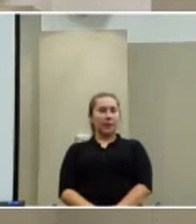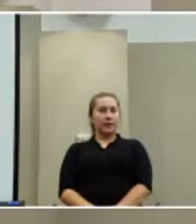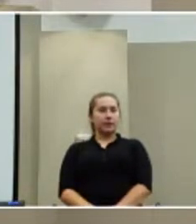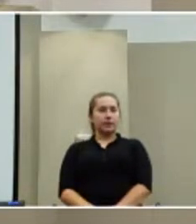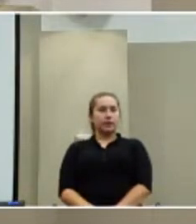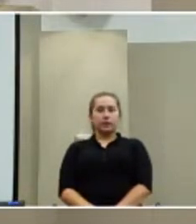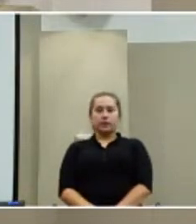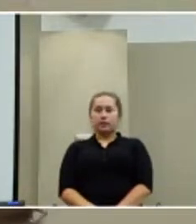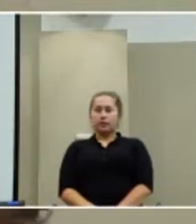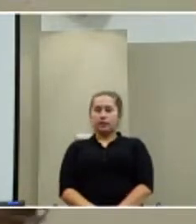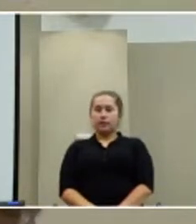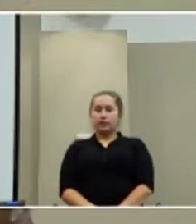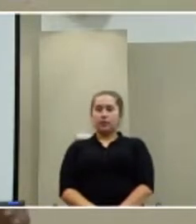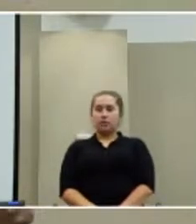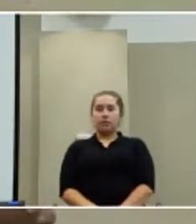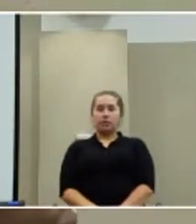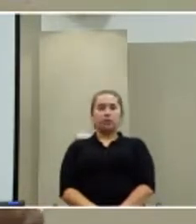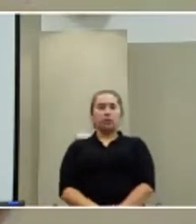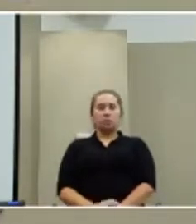Yep.